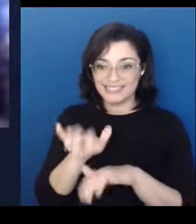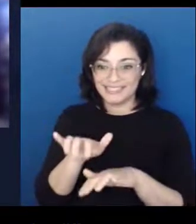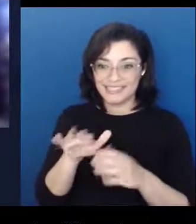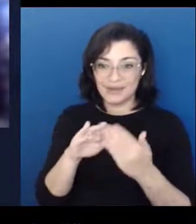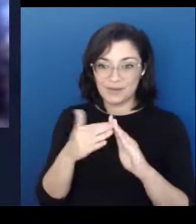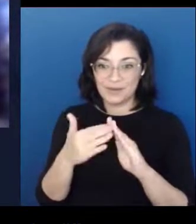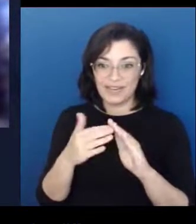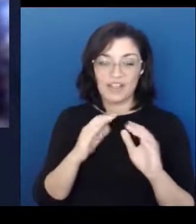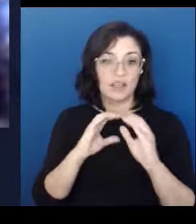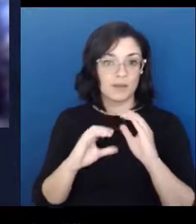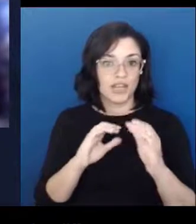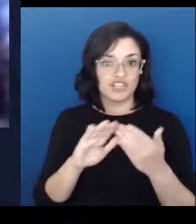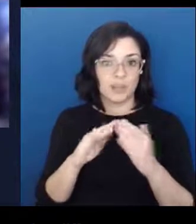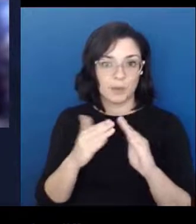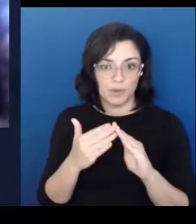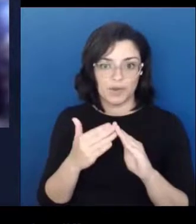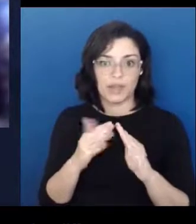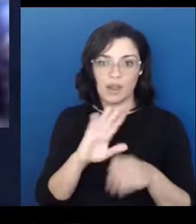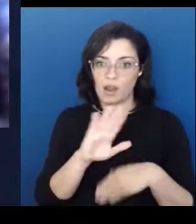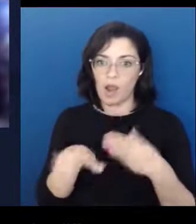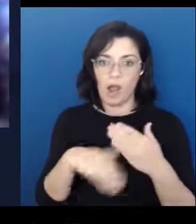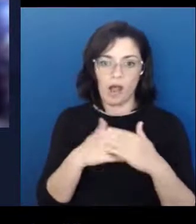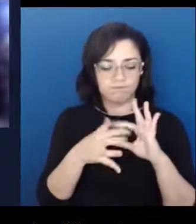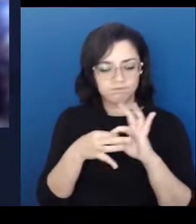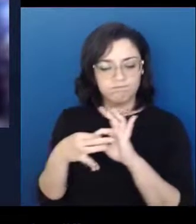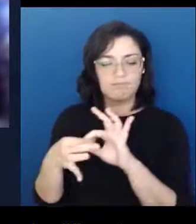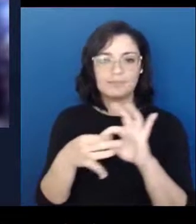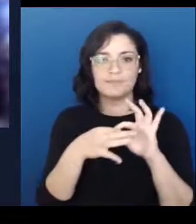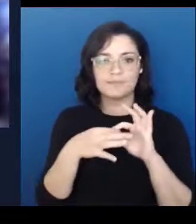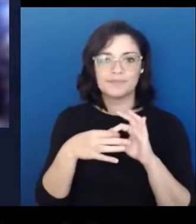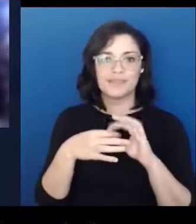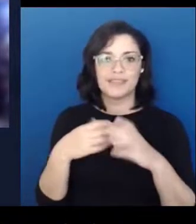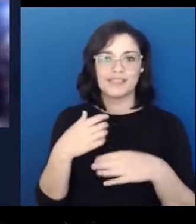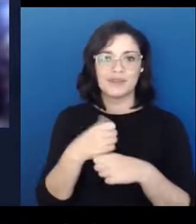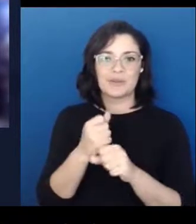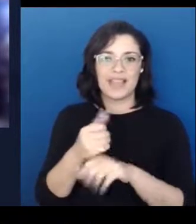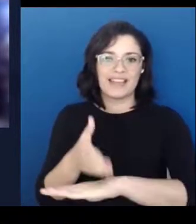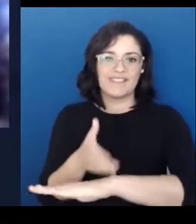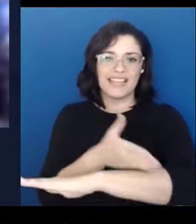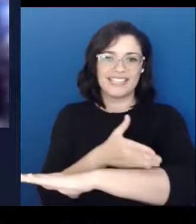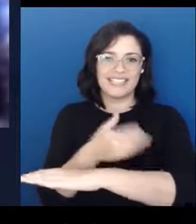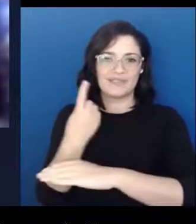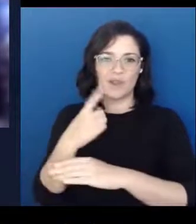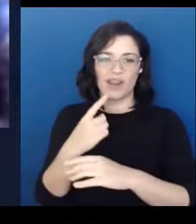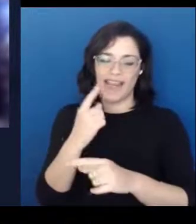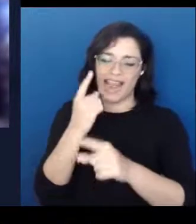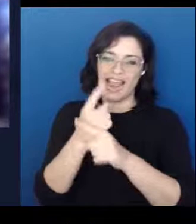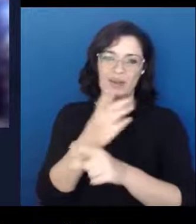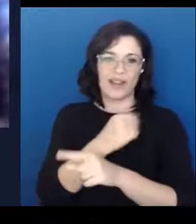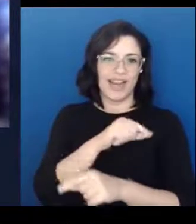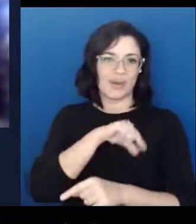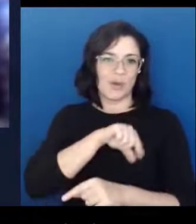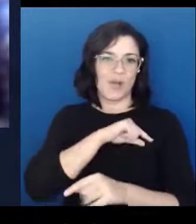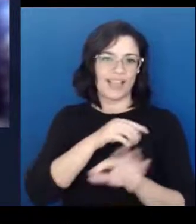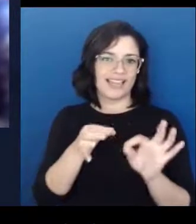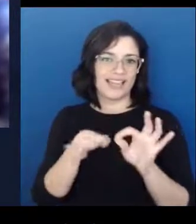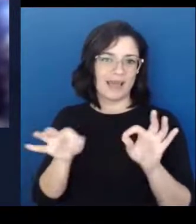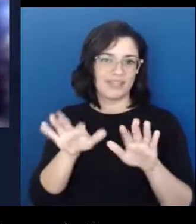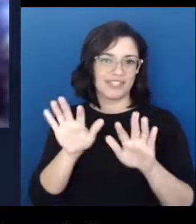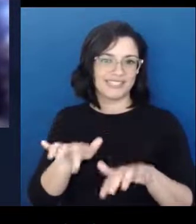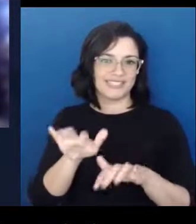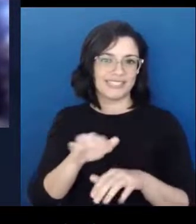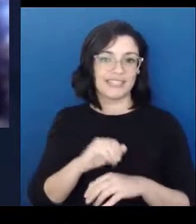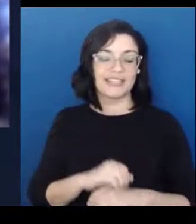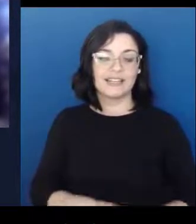to make advances in accurate and quality captioning. I'm also glad to know that you didn't blow up your son and that he turned out all